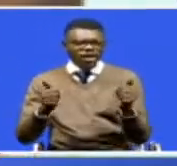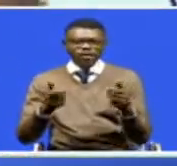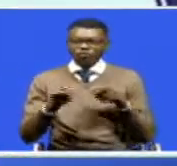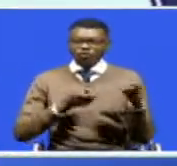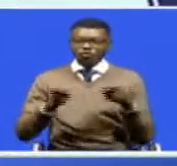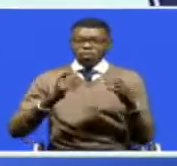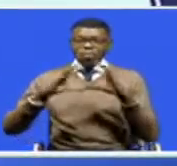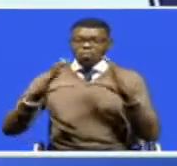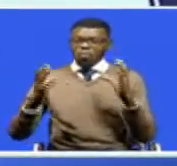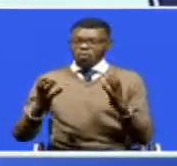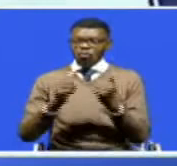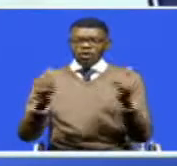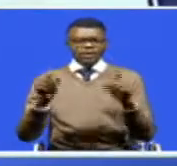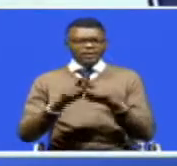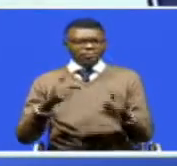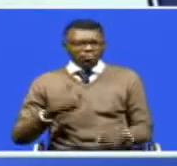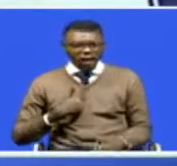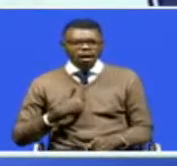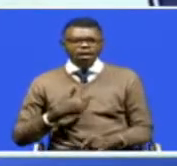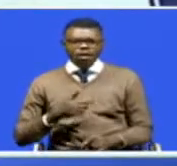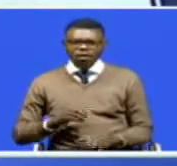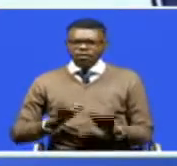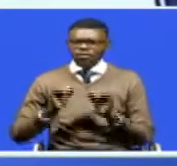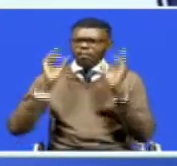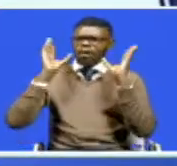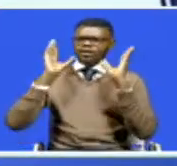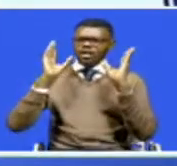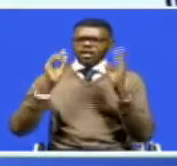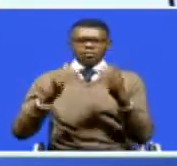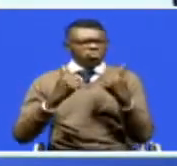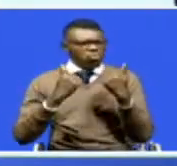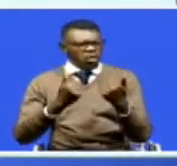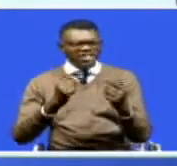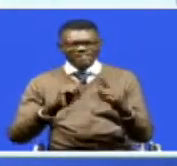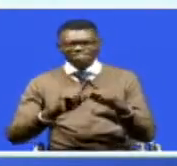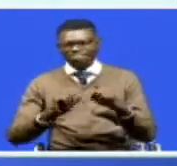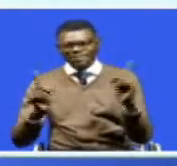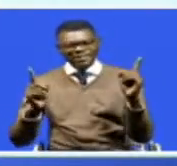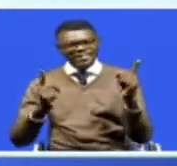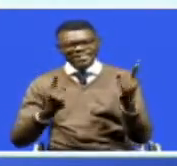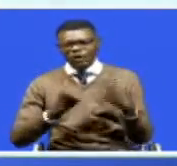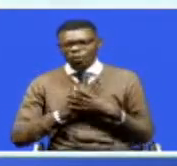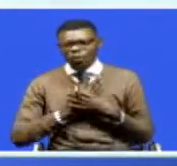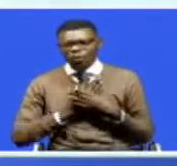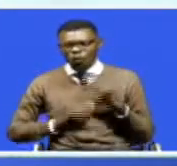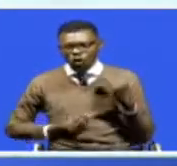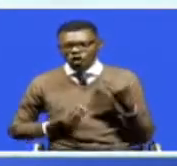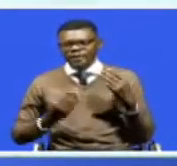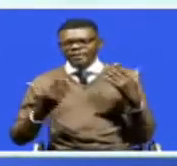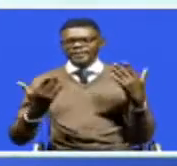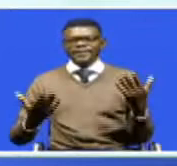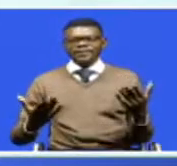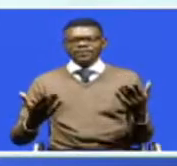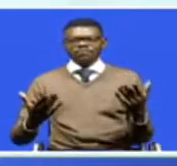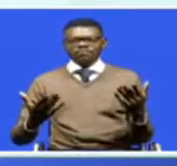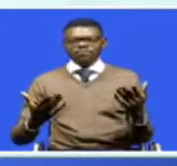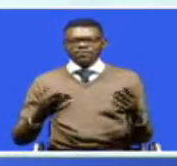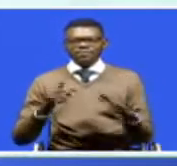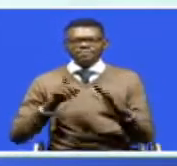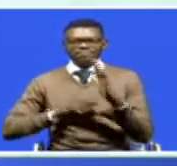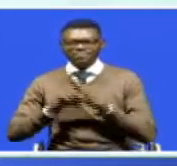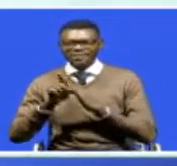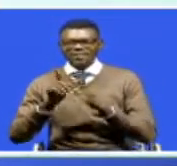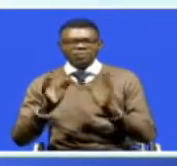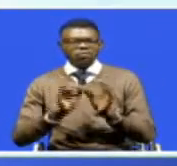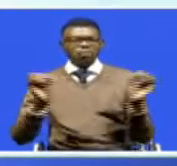even surprised that we go like that good. Unfortunately, how many times this year happened that we get some stupid goal from I